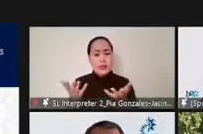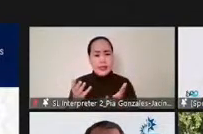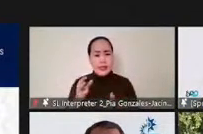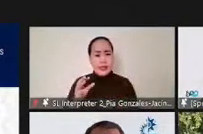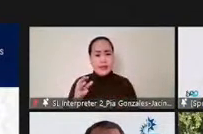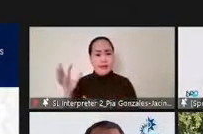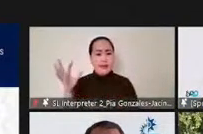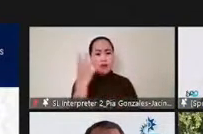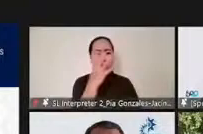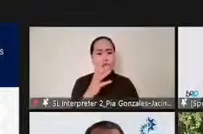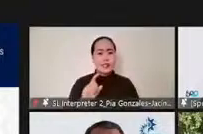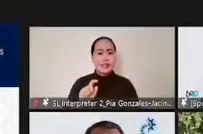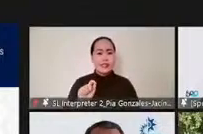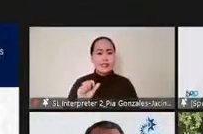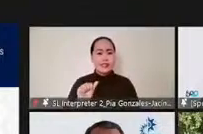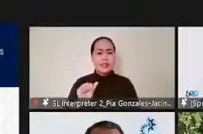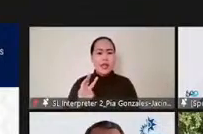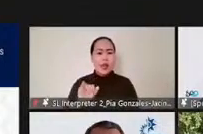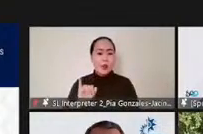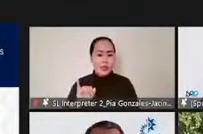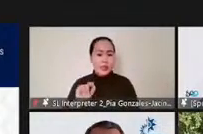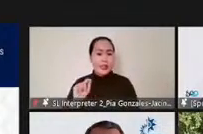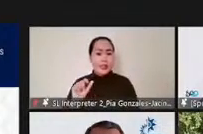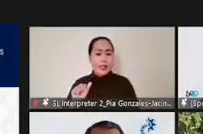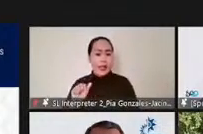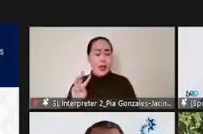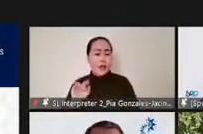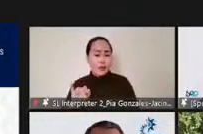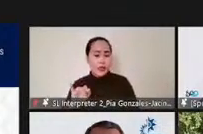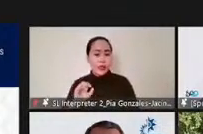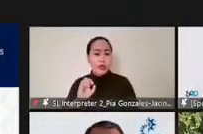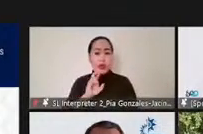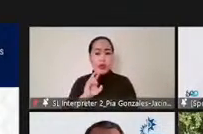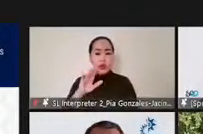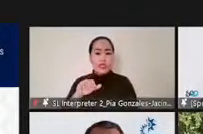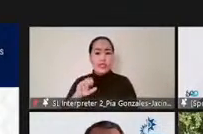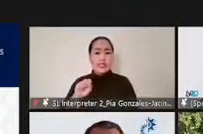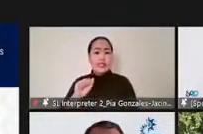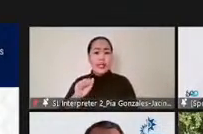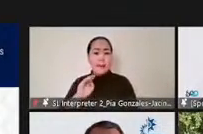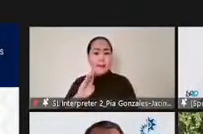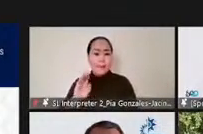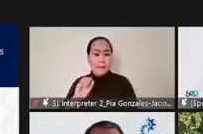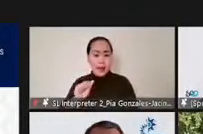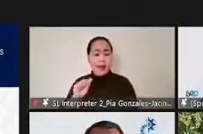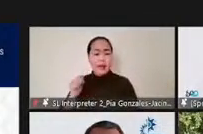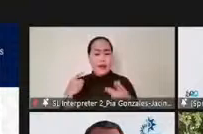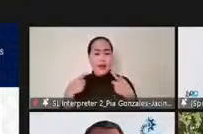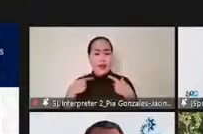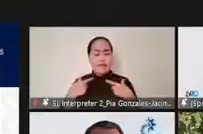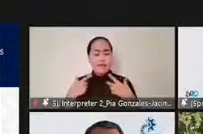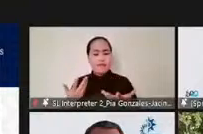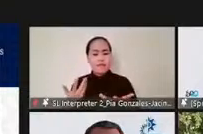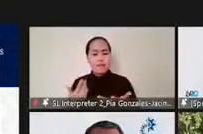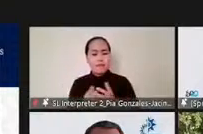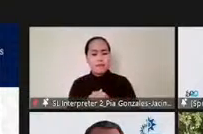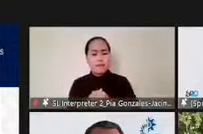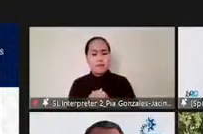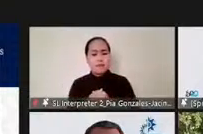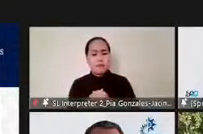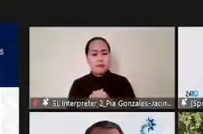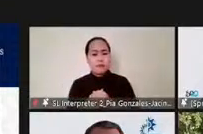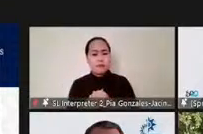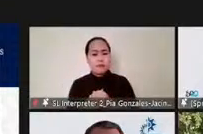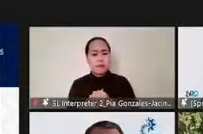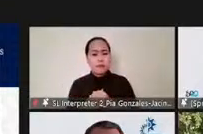from Sabah, which is being flowed, which is the result of the flooding, usually, the